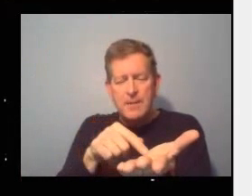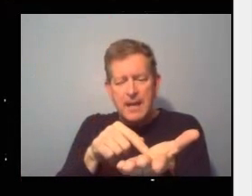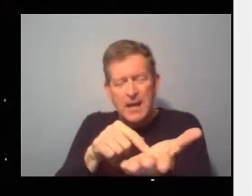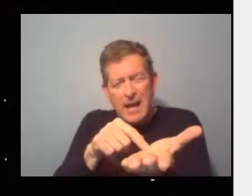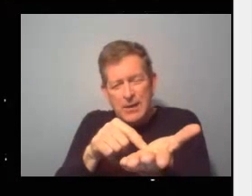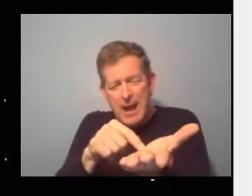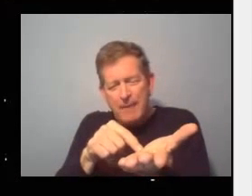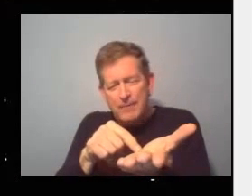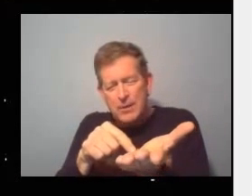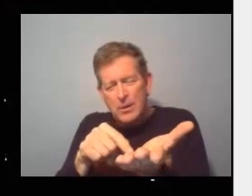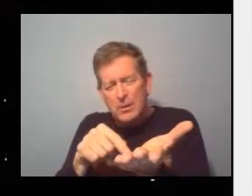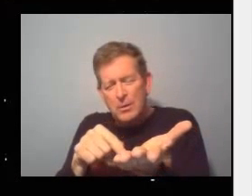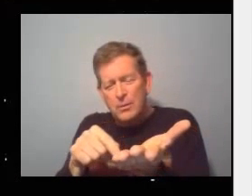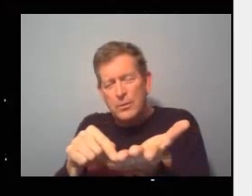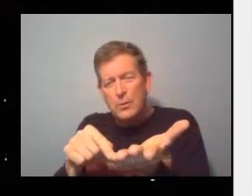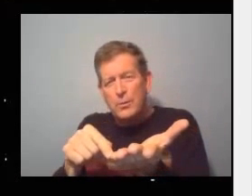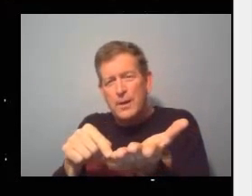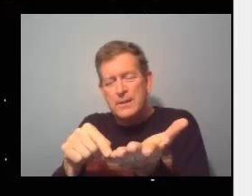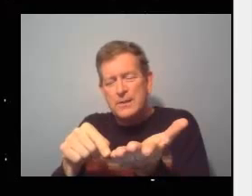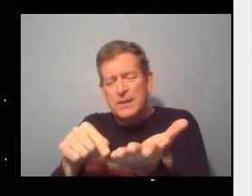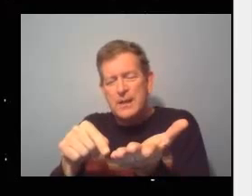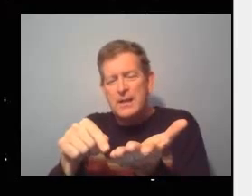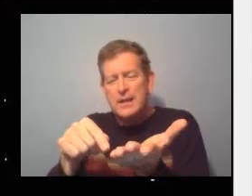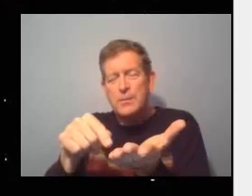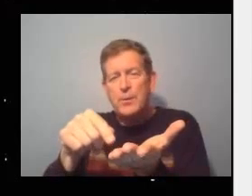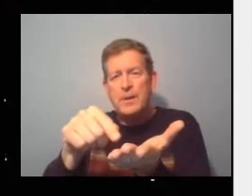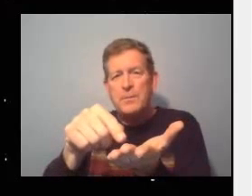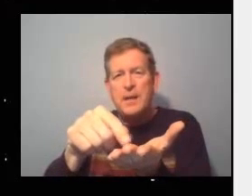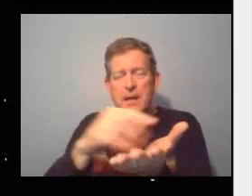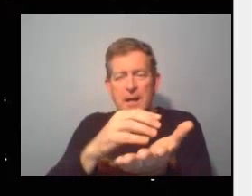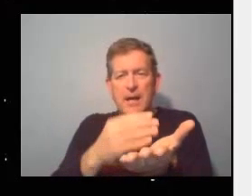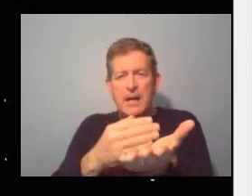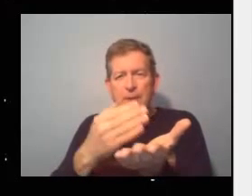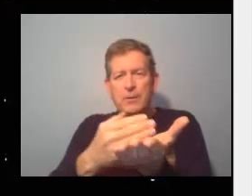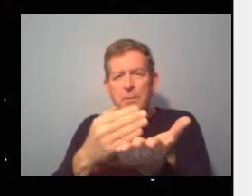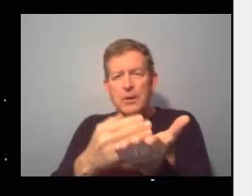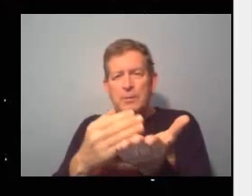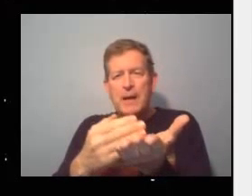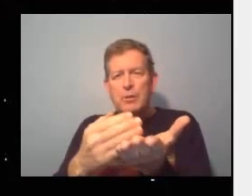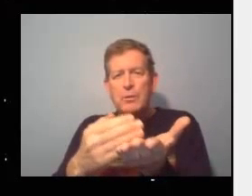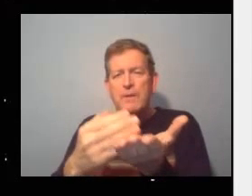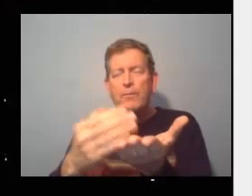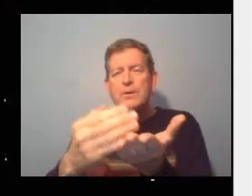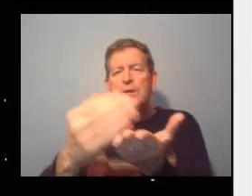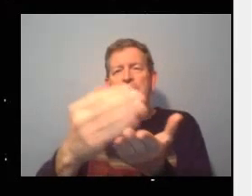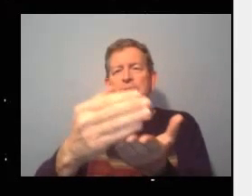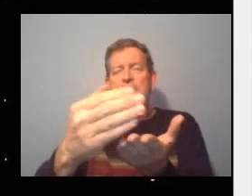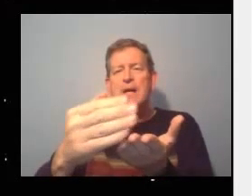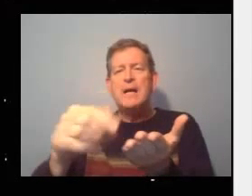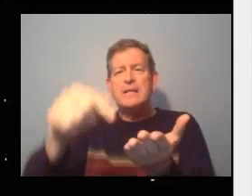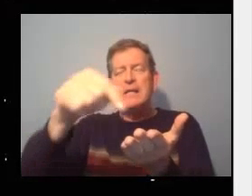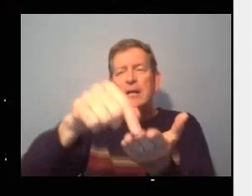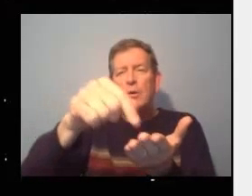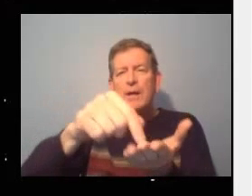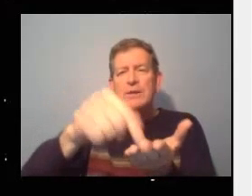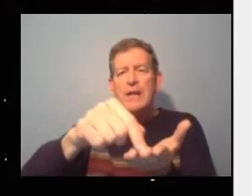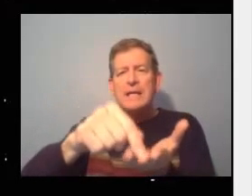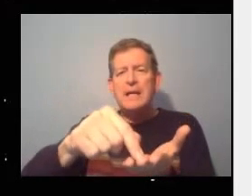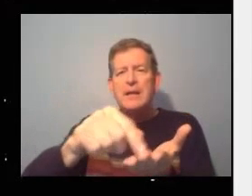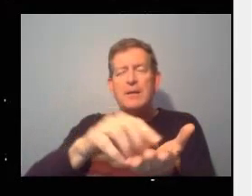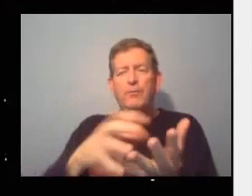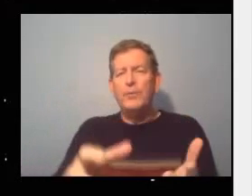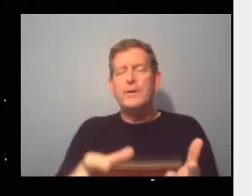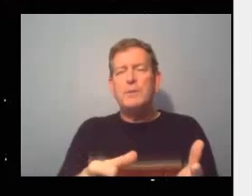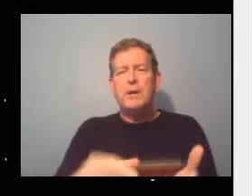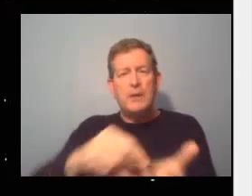you'd like to make, and you have to go through point C to get to point B, and you have to multiply 3 or 4 sentences to get across the